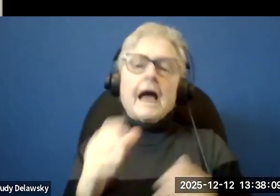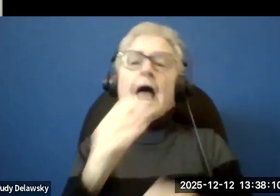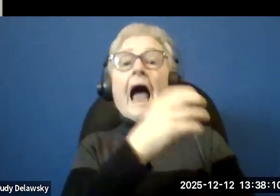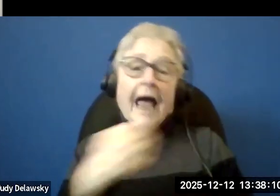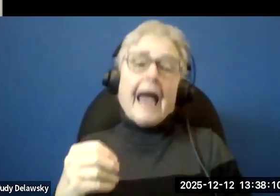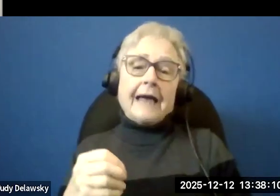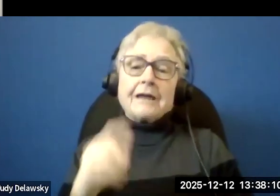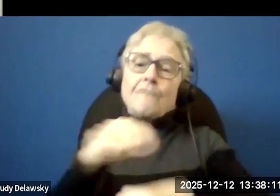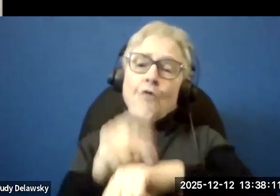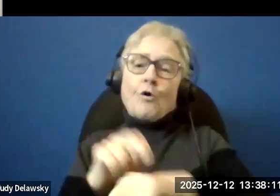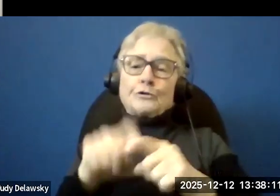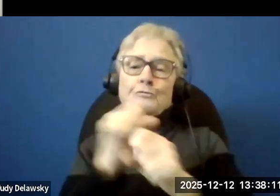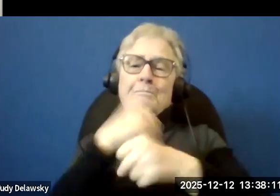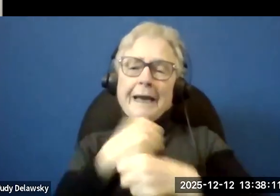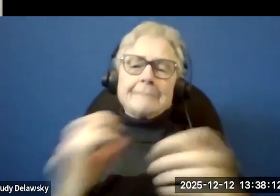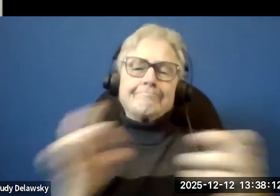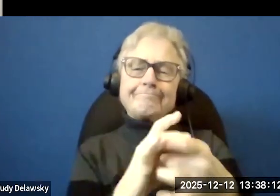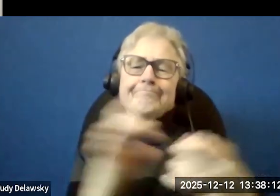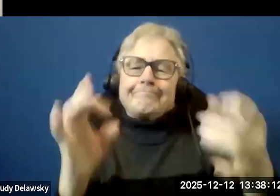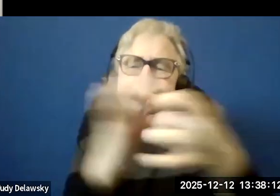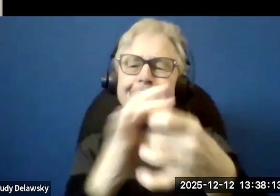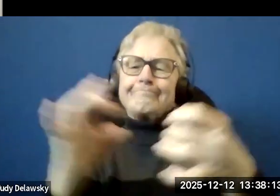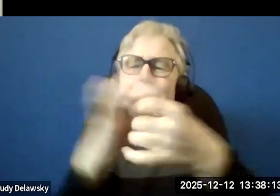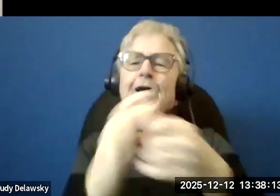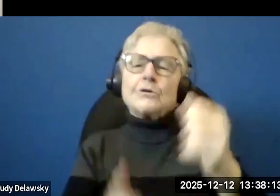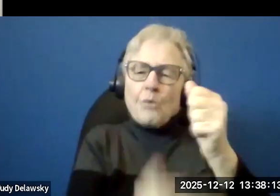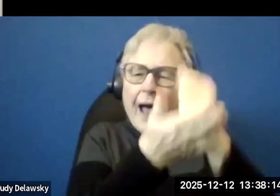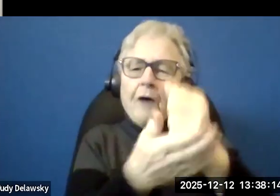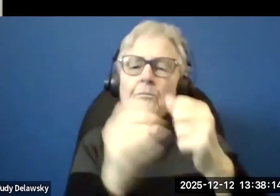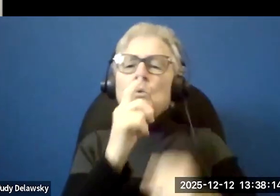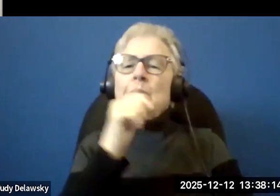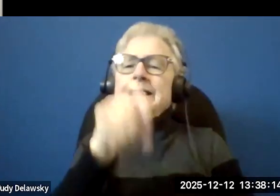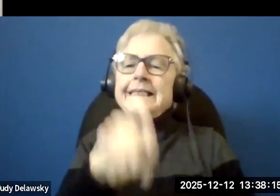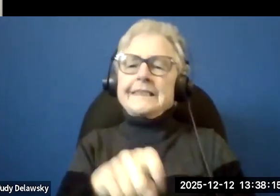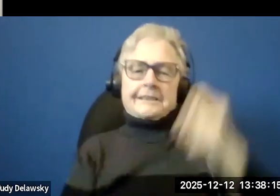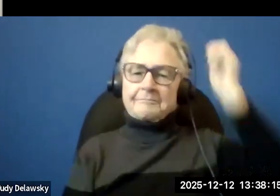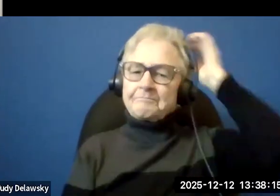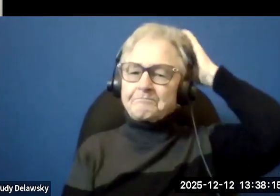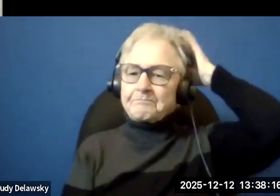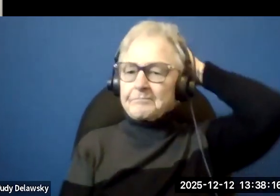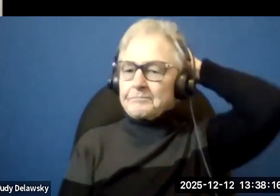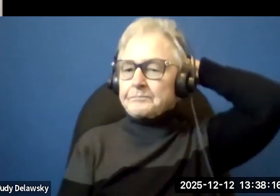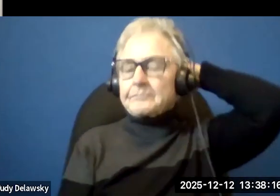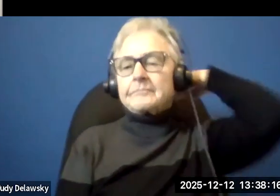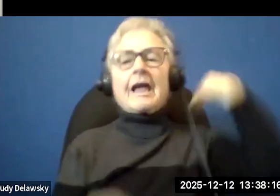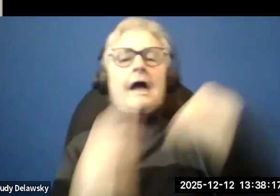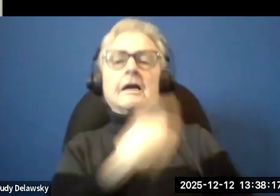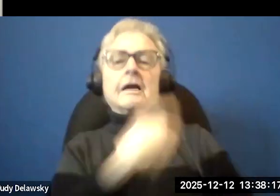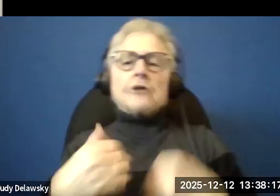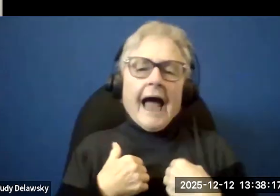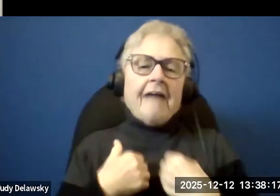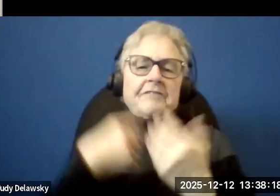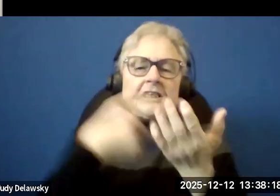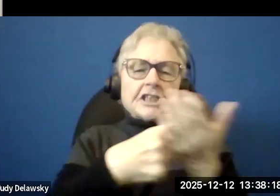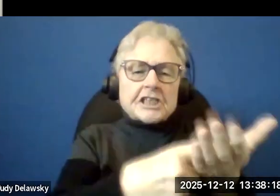of course, with community members or community leadership or whoever just wants to have those conversations and again make